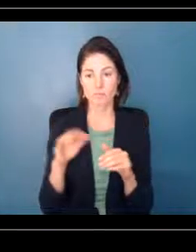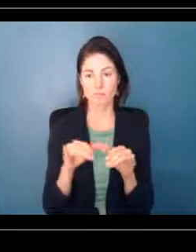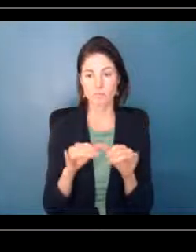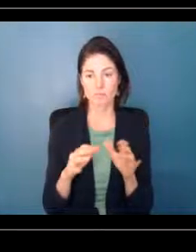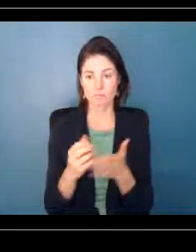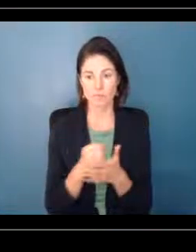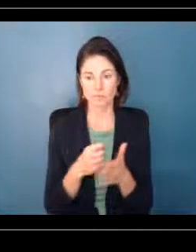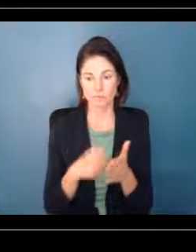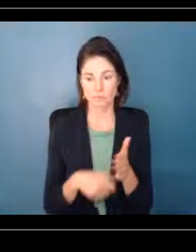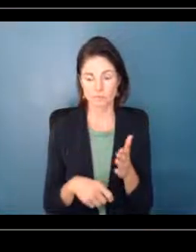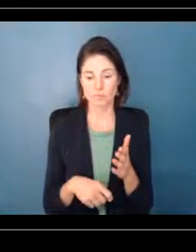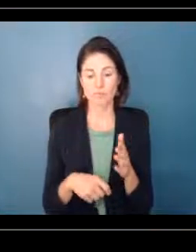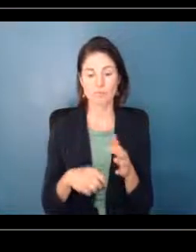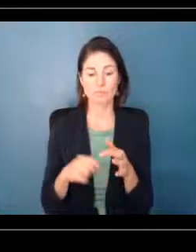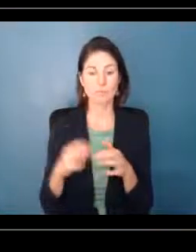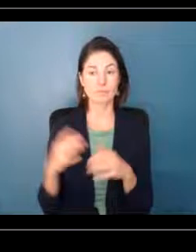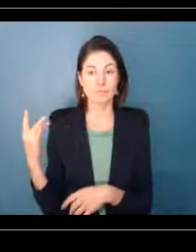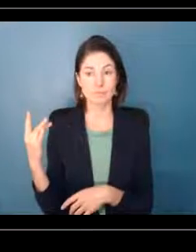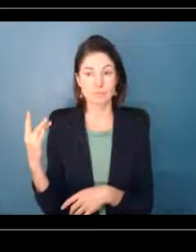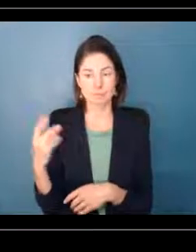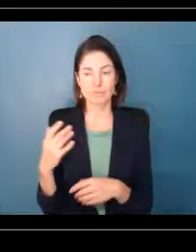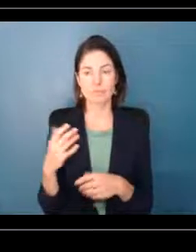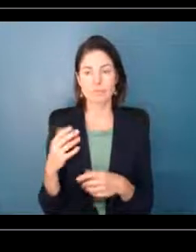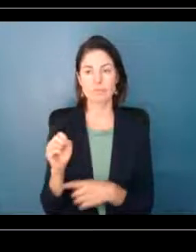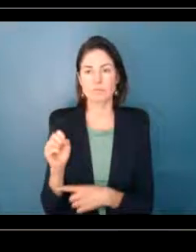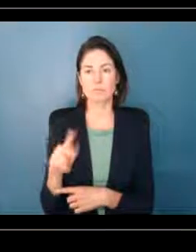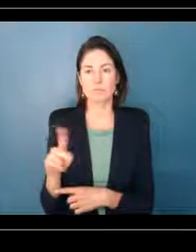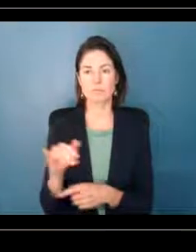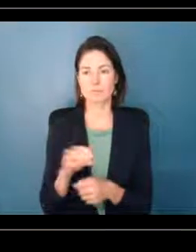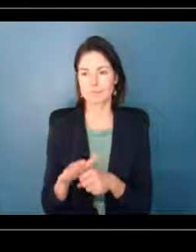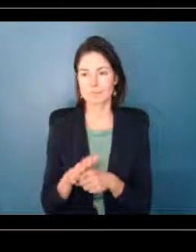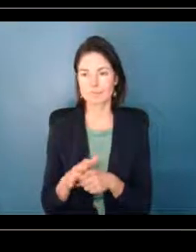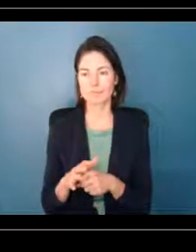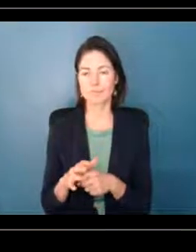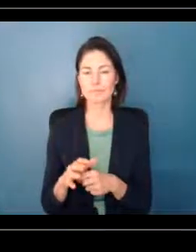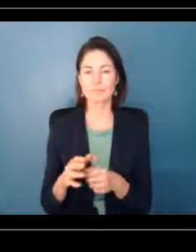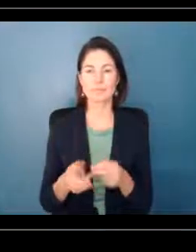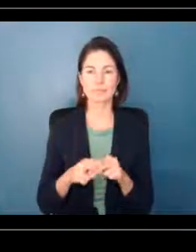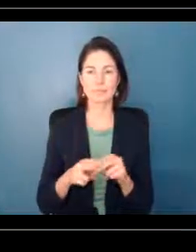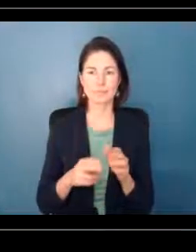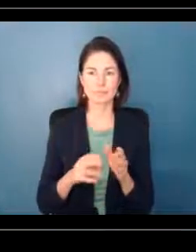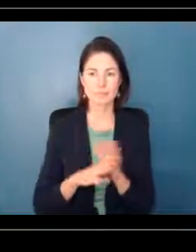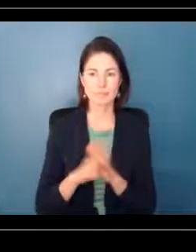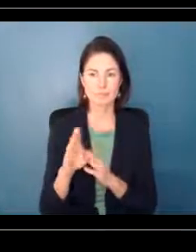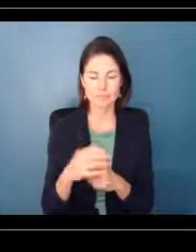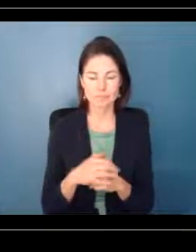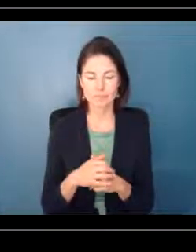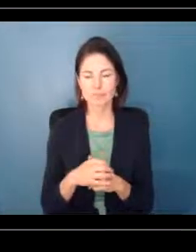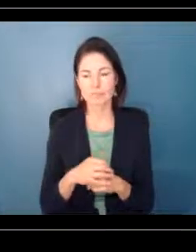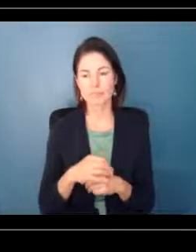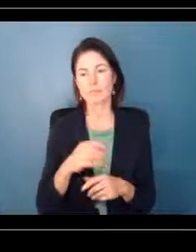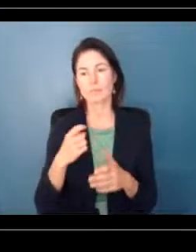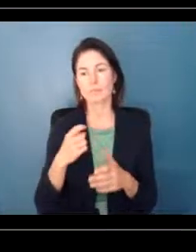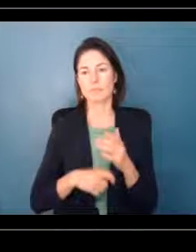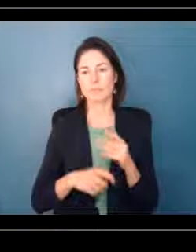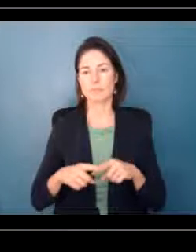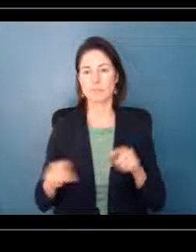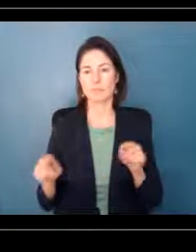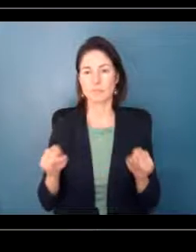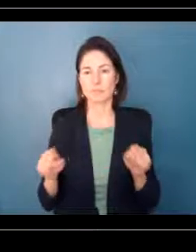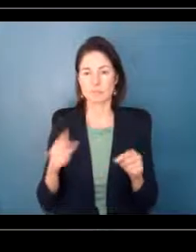cost increases were attributed to supply shortages, inflation, and fluctuating fuel prices. Major price differences were seen in the